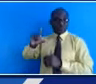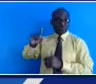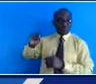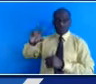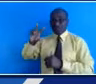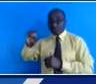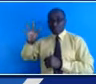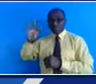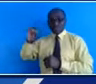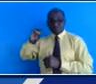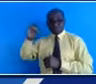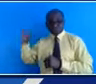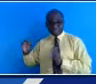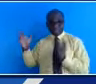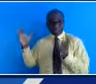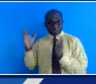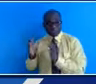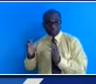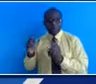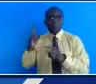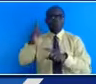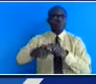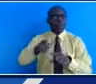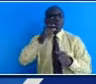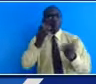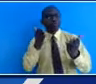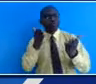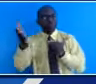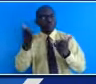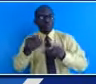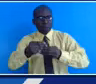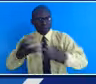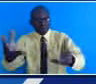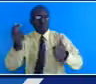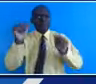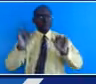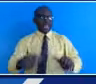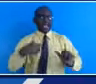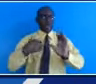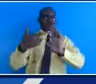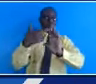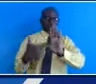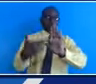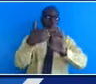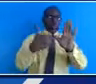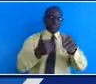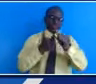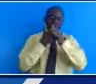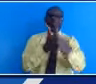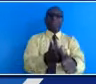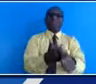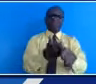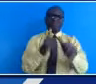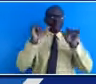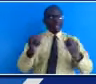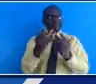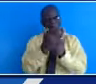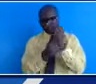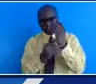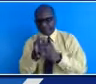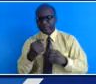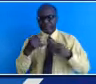lot of people to share a point of view, and it's all very important. So let me first ask our Director of Economic Development, Bridget